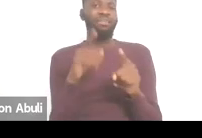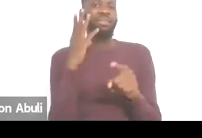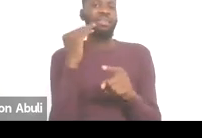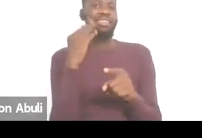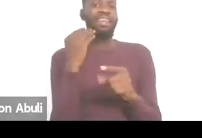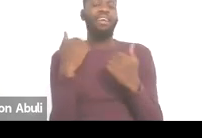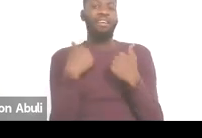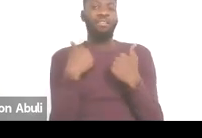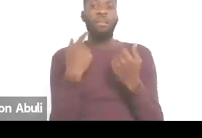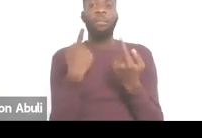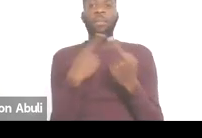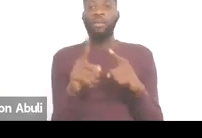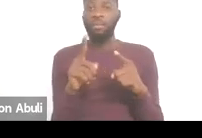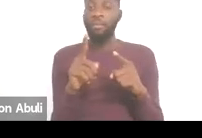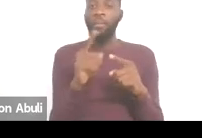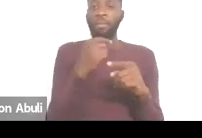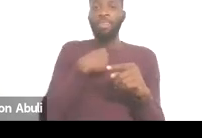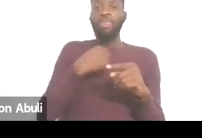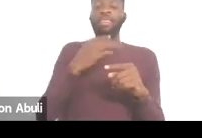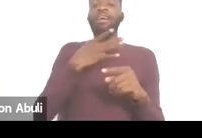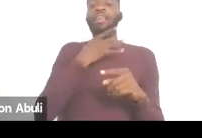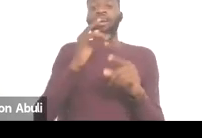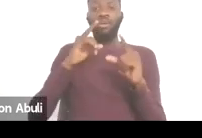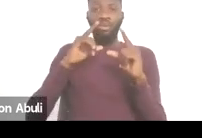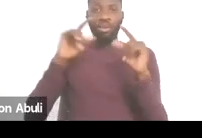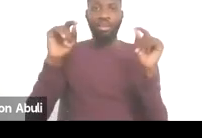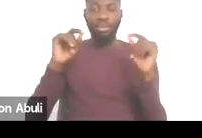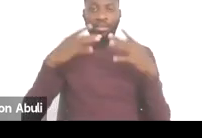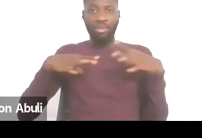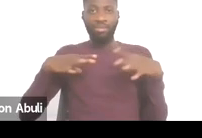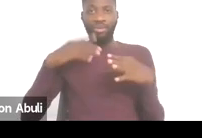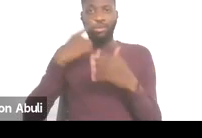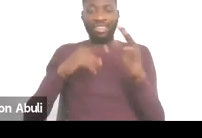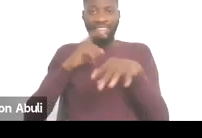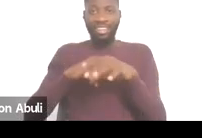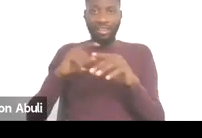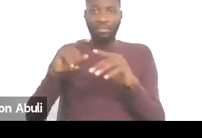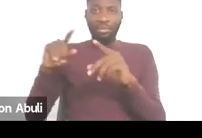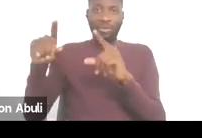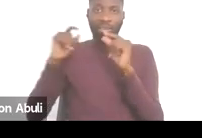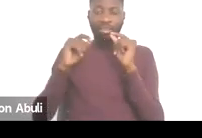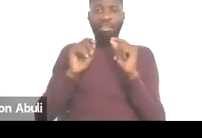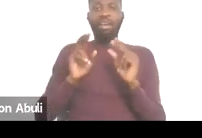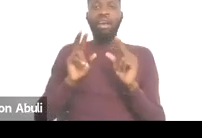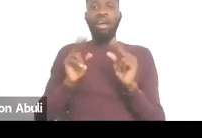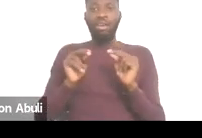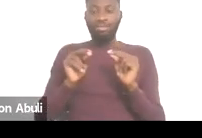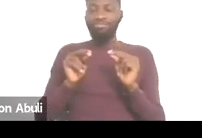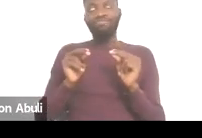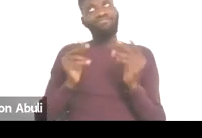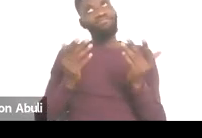thing about I like to tell people is that when someone tells you no, it's at least that